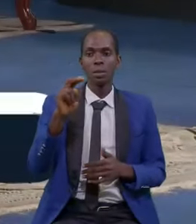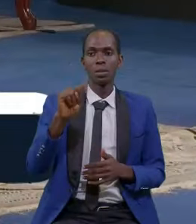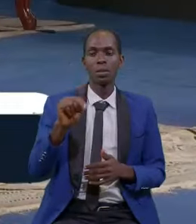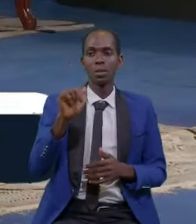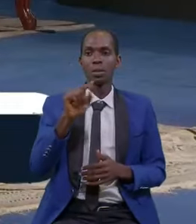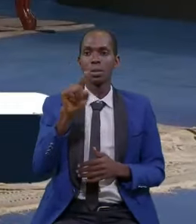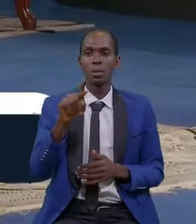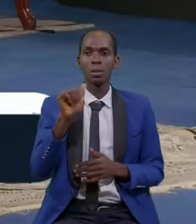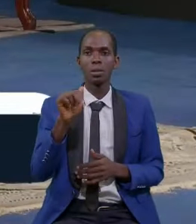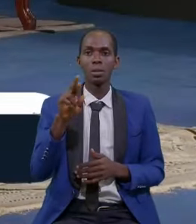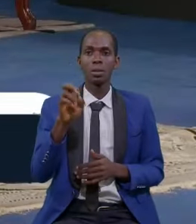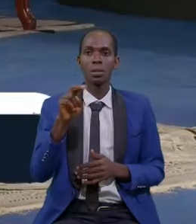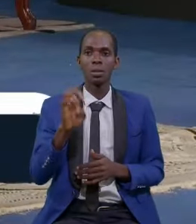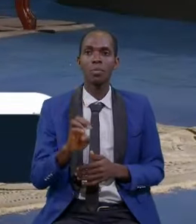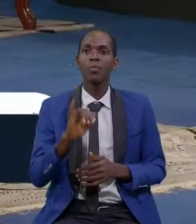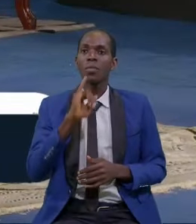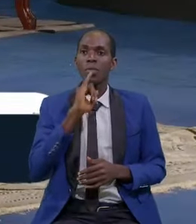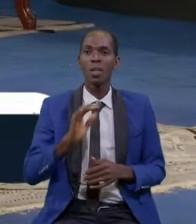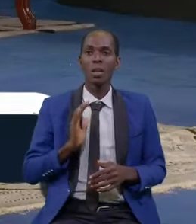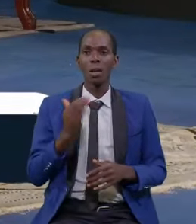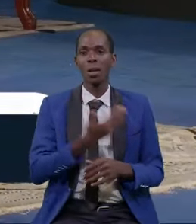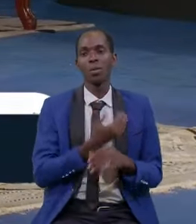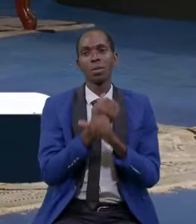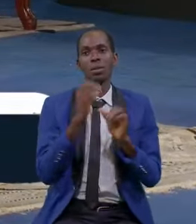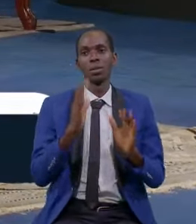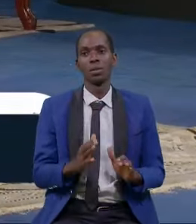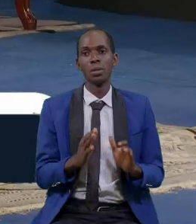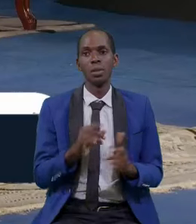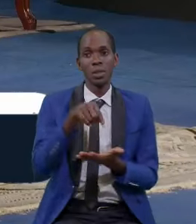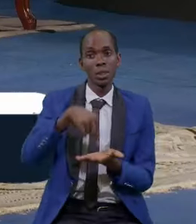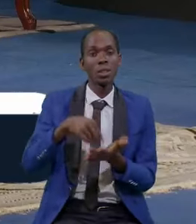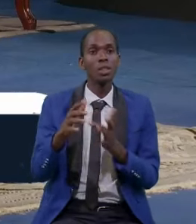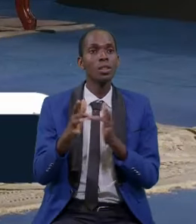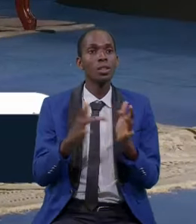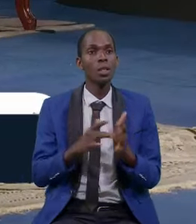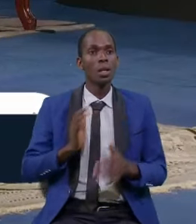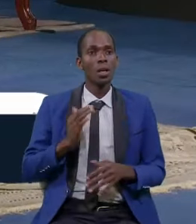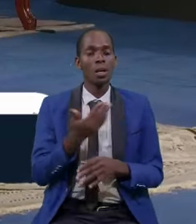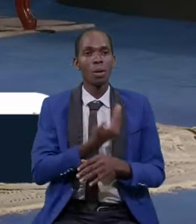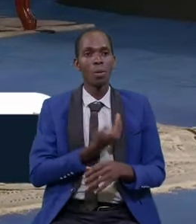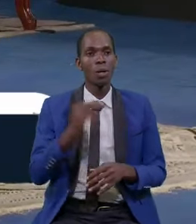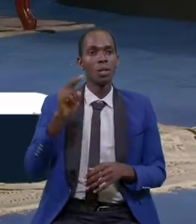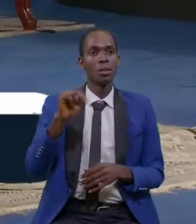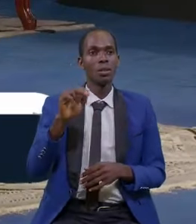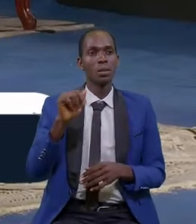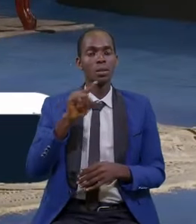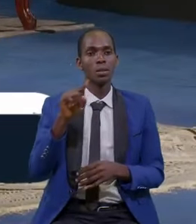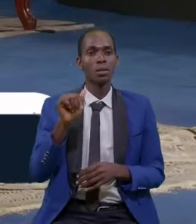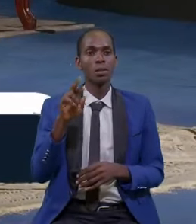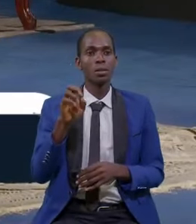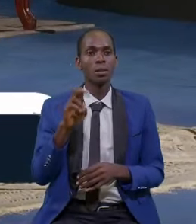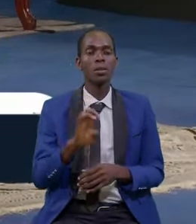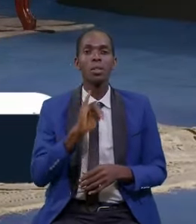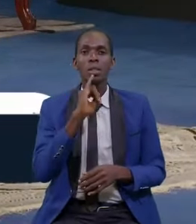Savior. This Jesus, the Nazarene, is our Sanctifier. And is the one